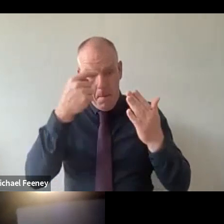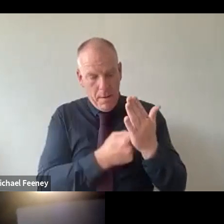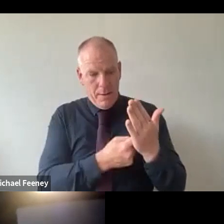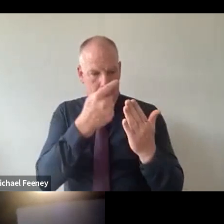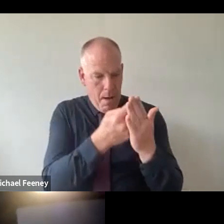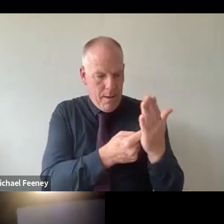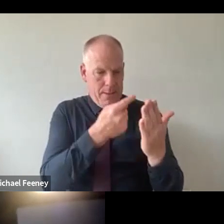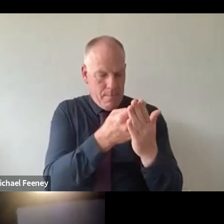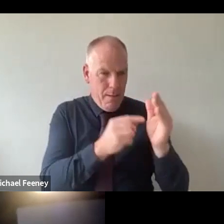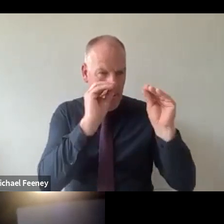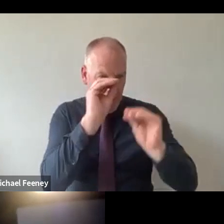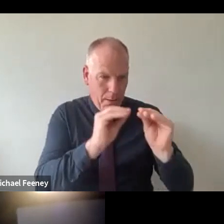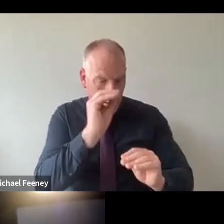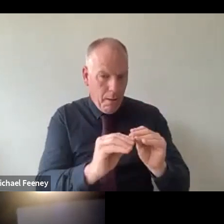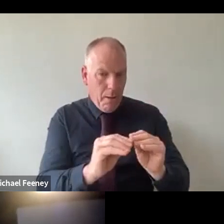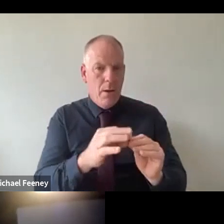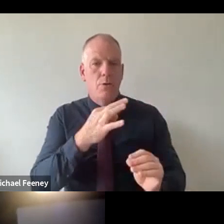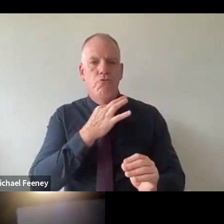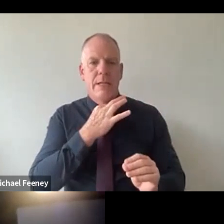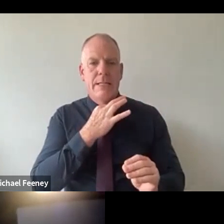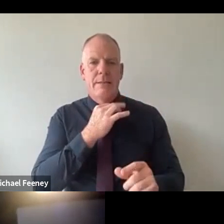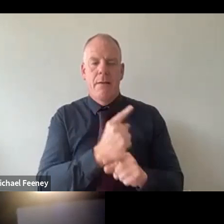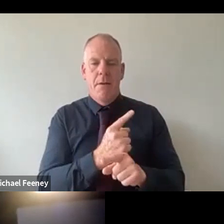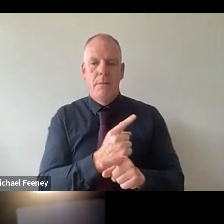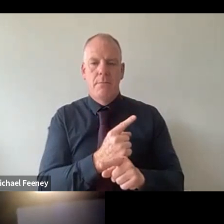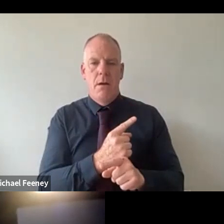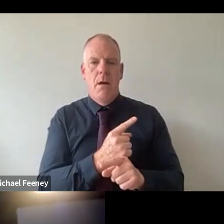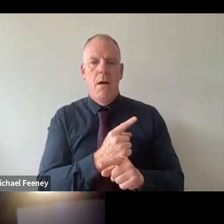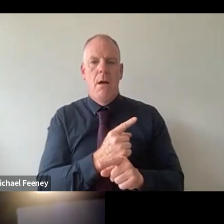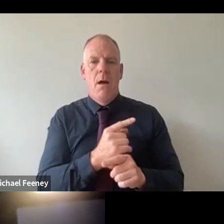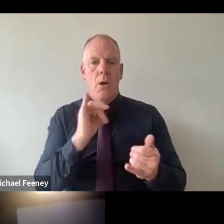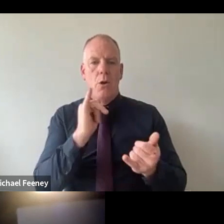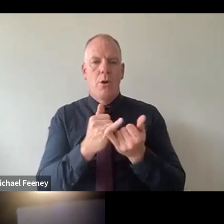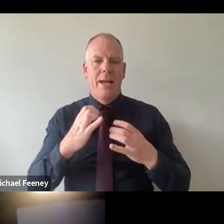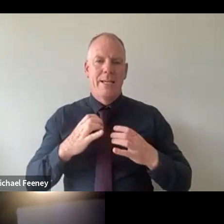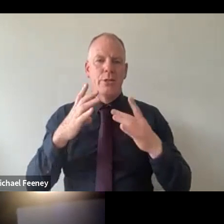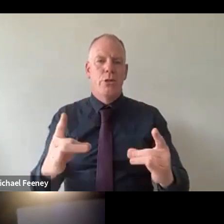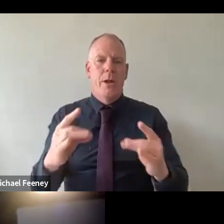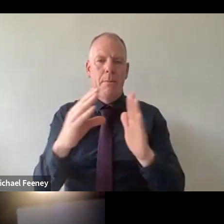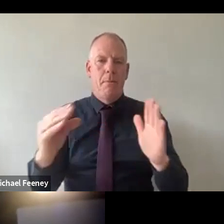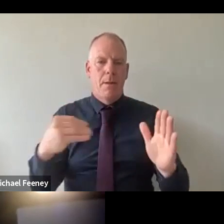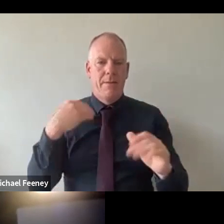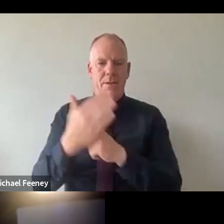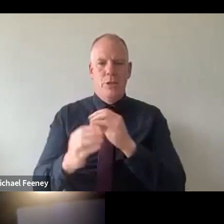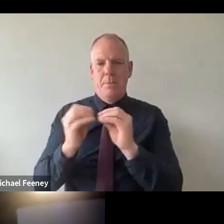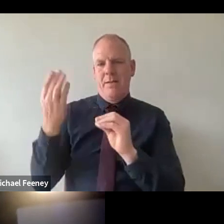then that risks to go down towards the charity-based model that I mentioned.